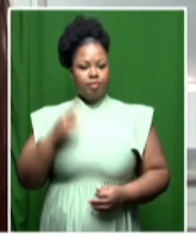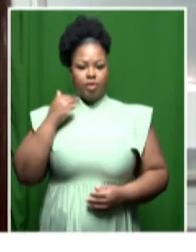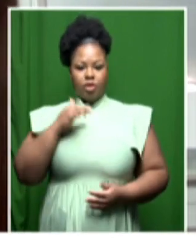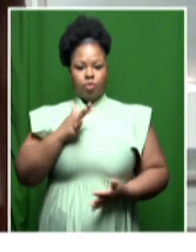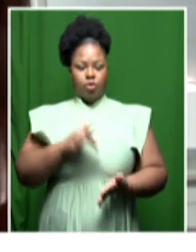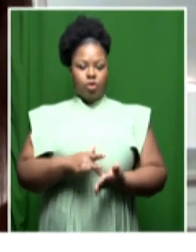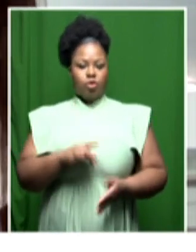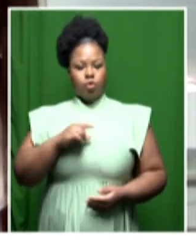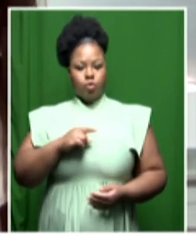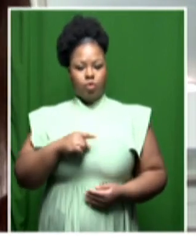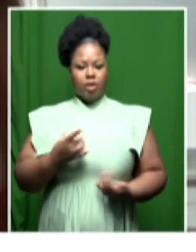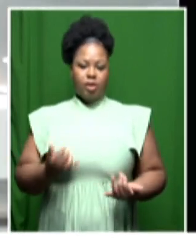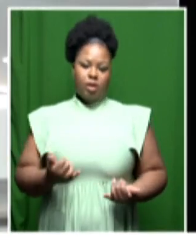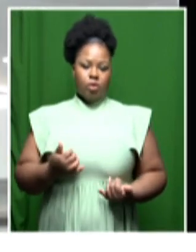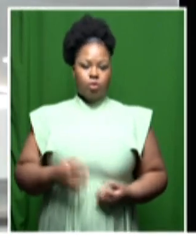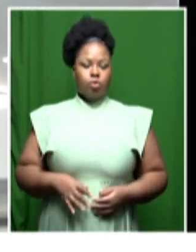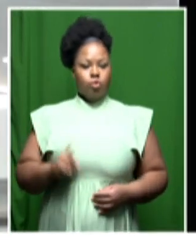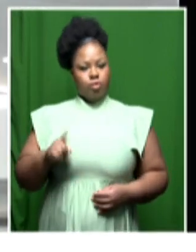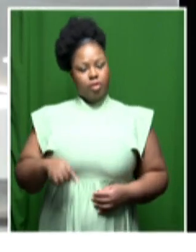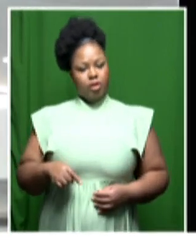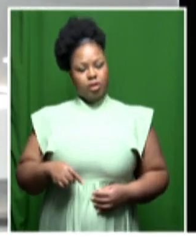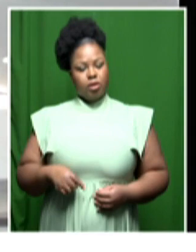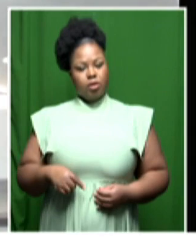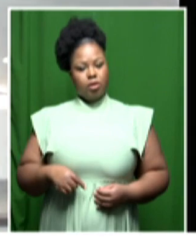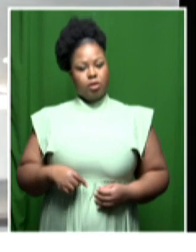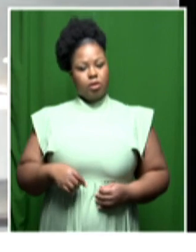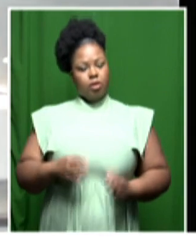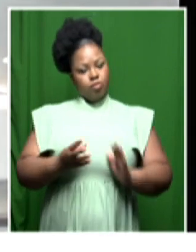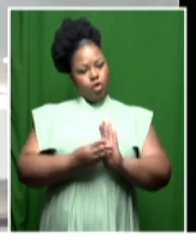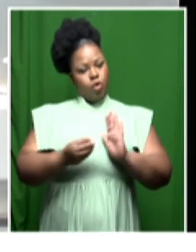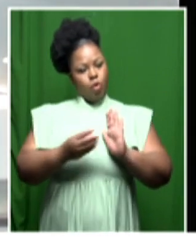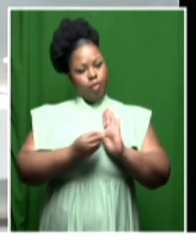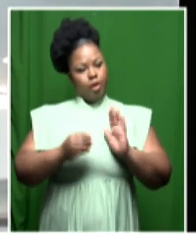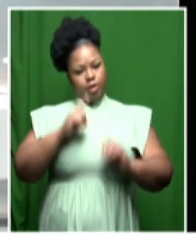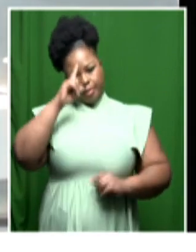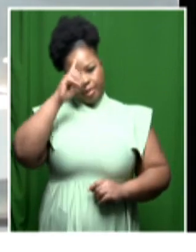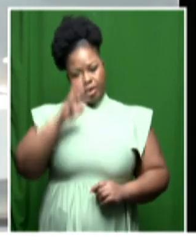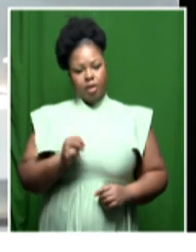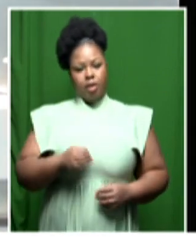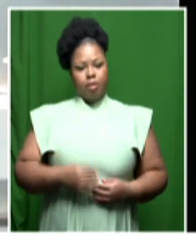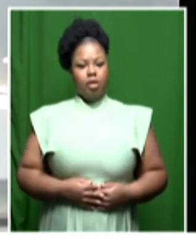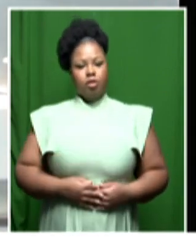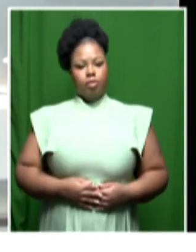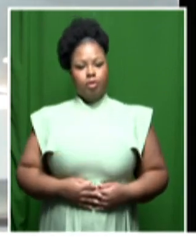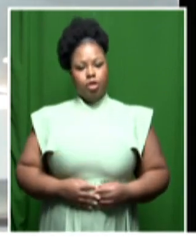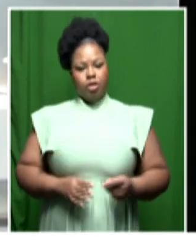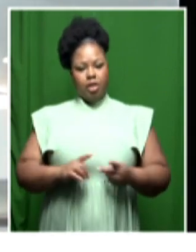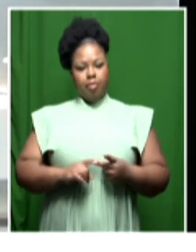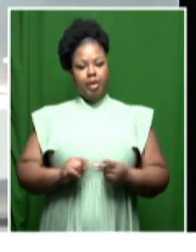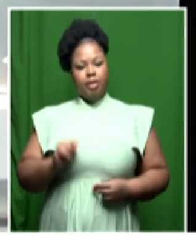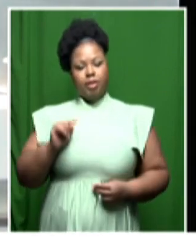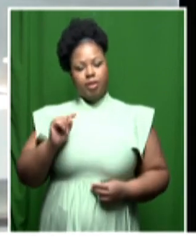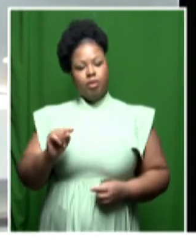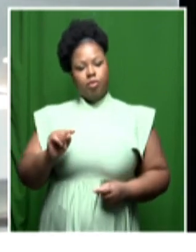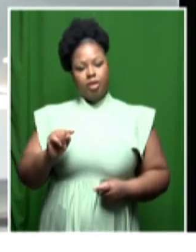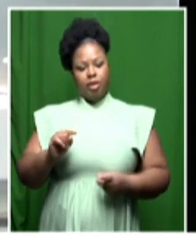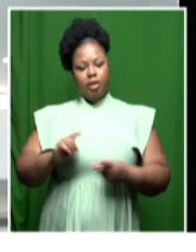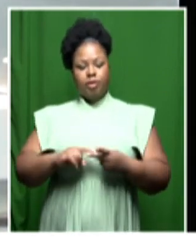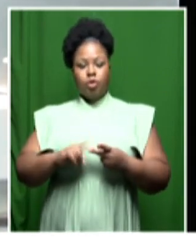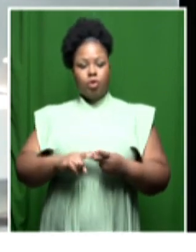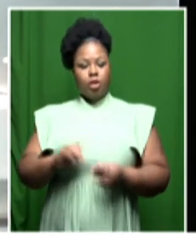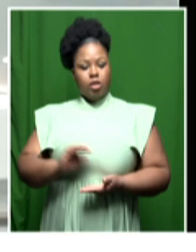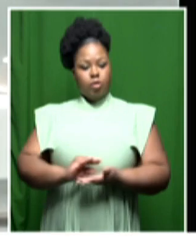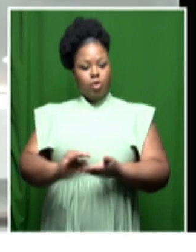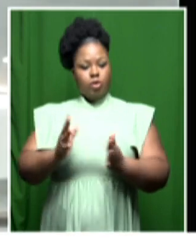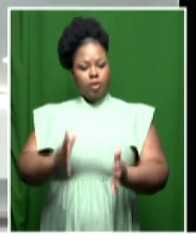of the euphoria of being able to emulate an icon like Madiba. And I'm looking out there at our sponsors that are also